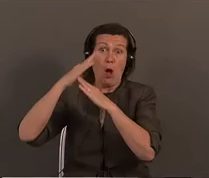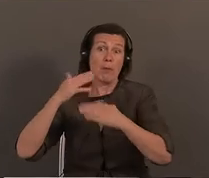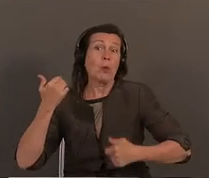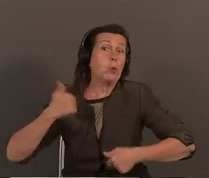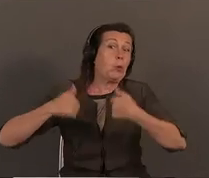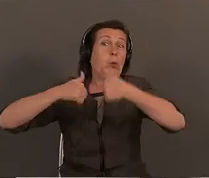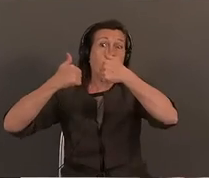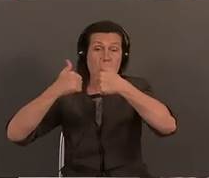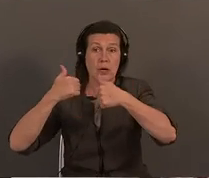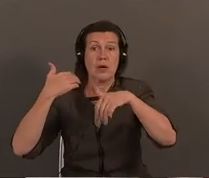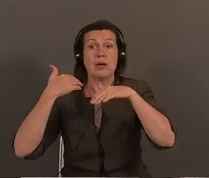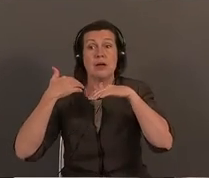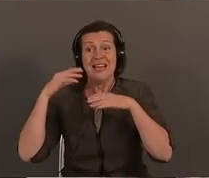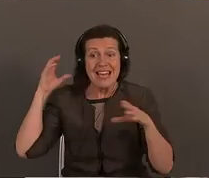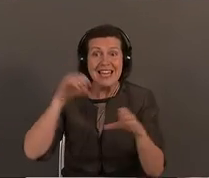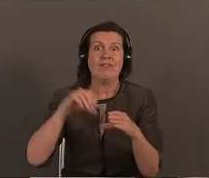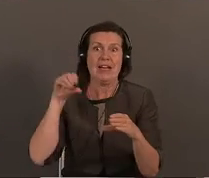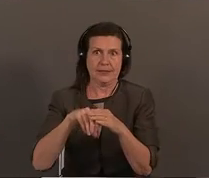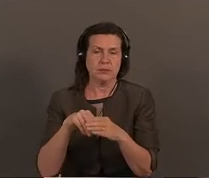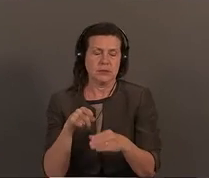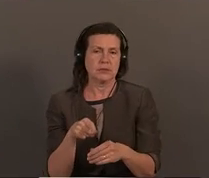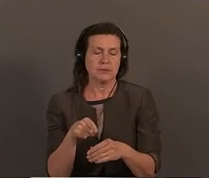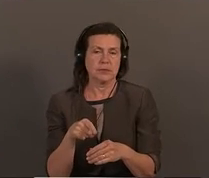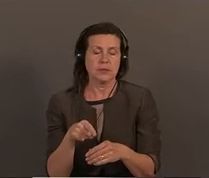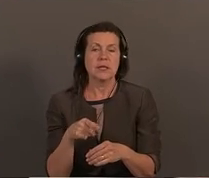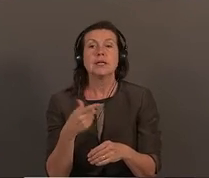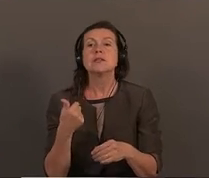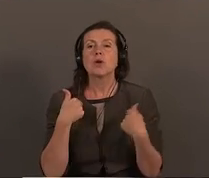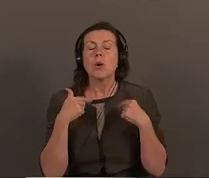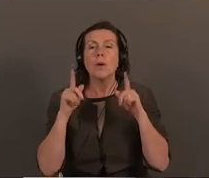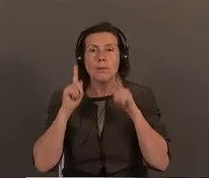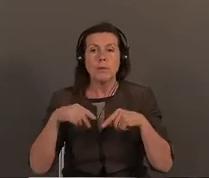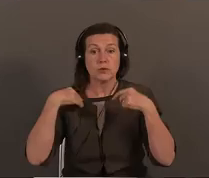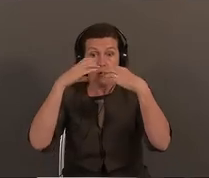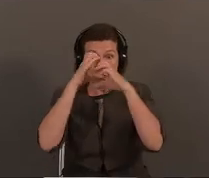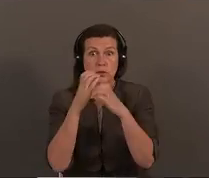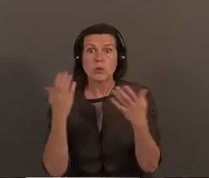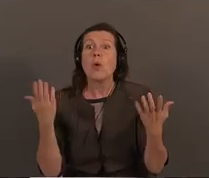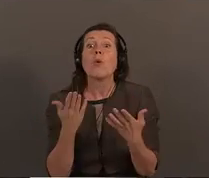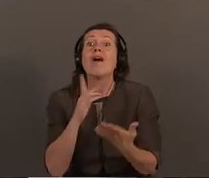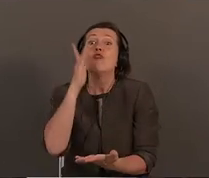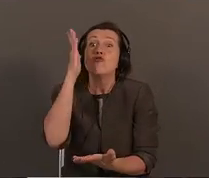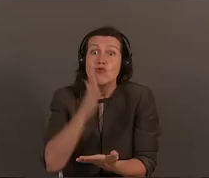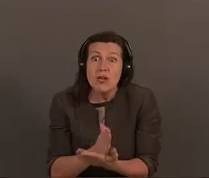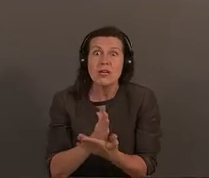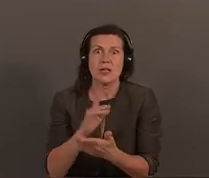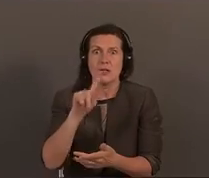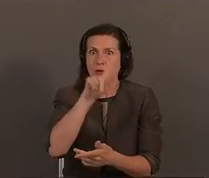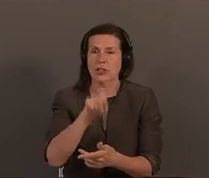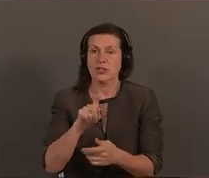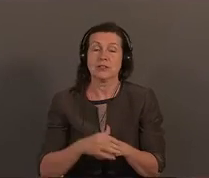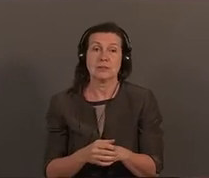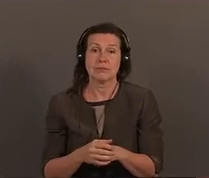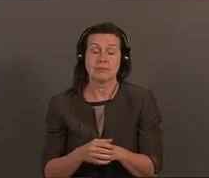2 years. So this is facts. So I think that once again, we have to focus on the real questions. Okay, I'm